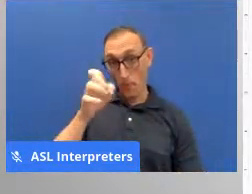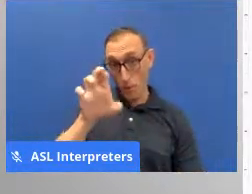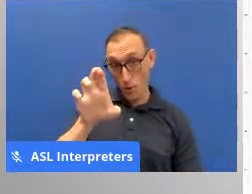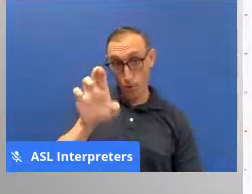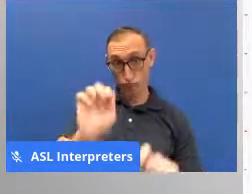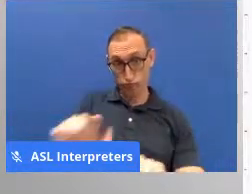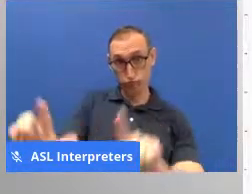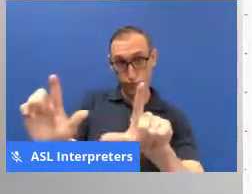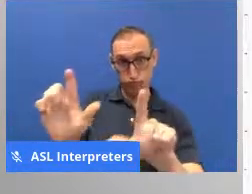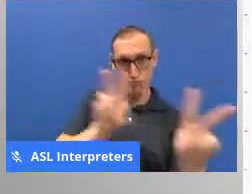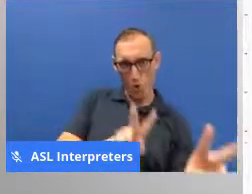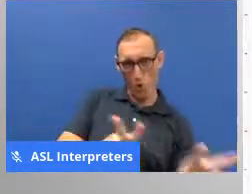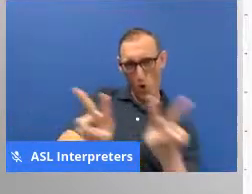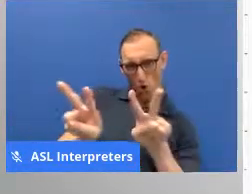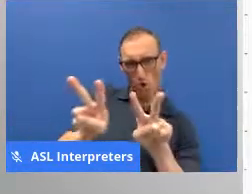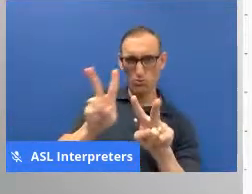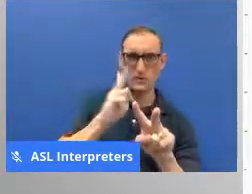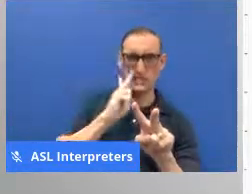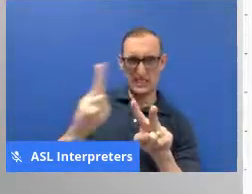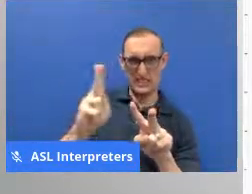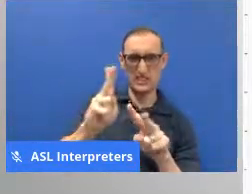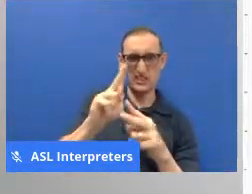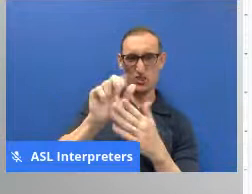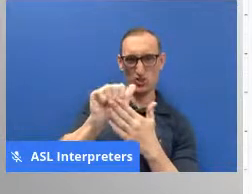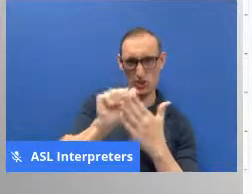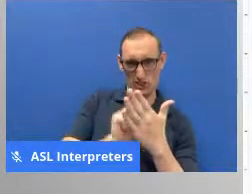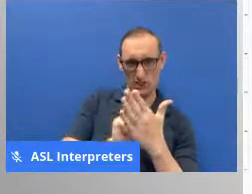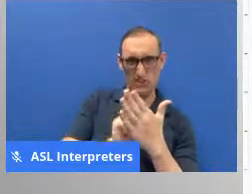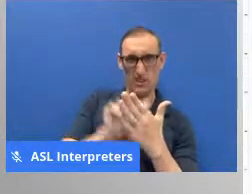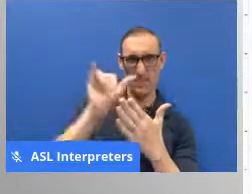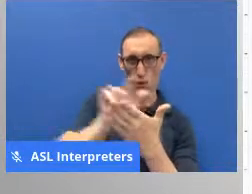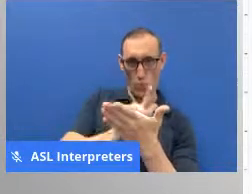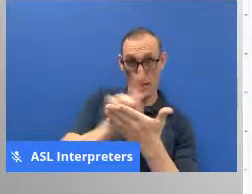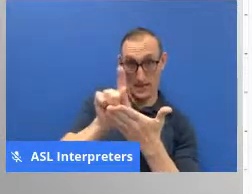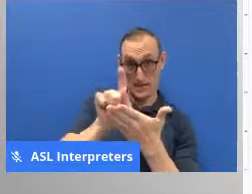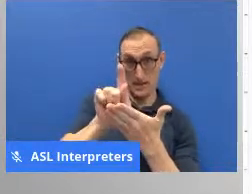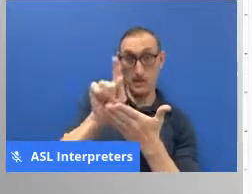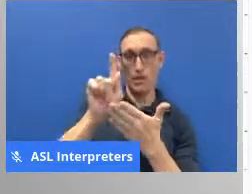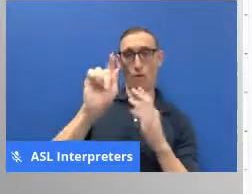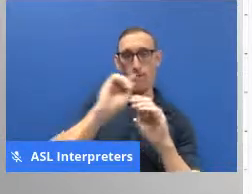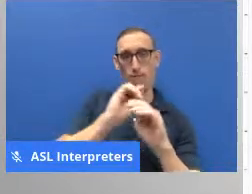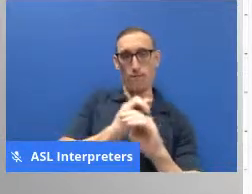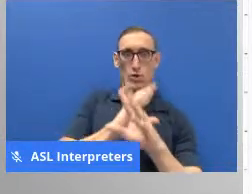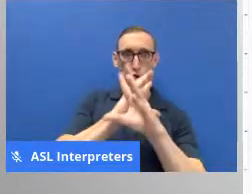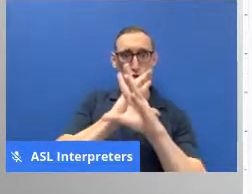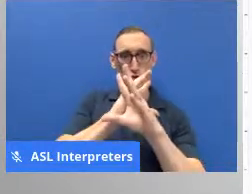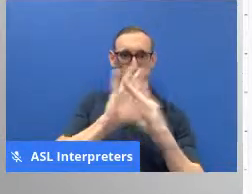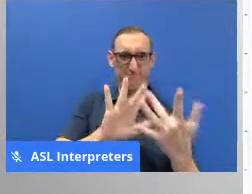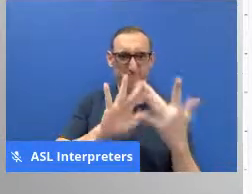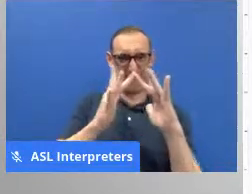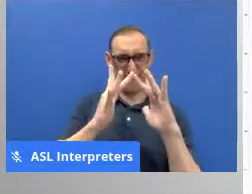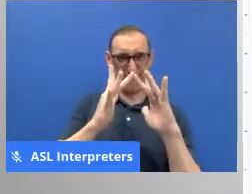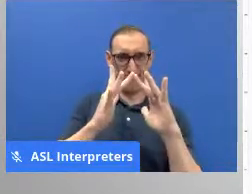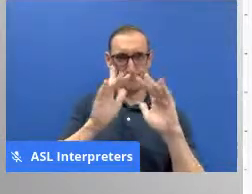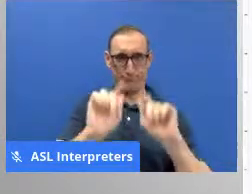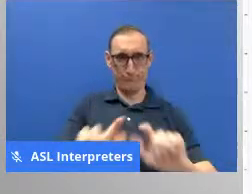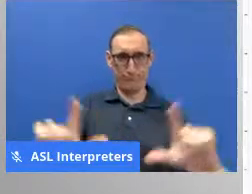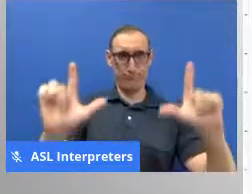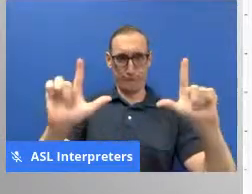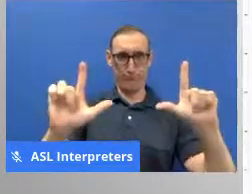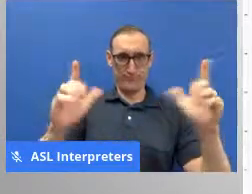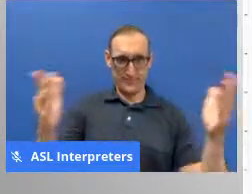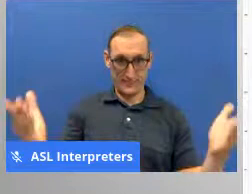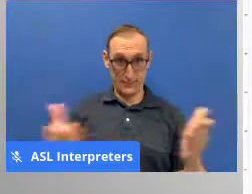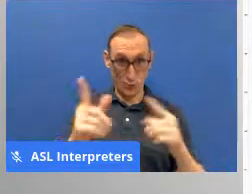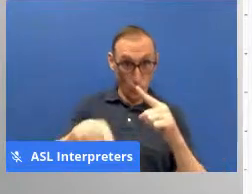will be virtually arriving on Sunday. So this is all done virtually via Zoom. And on